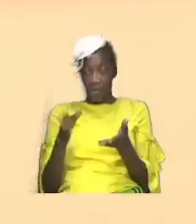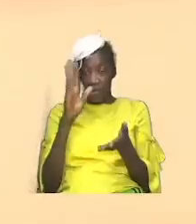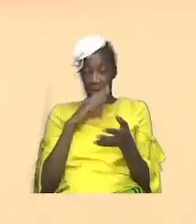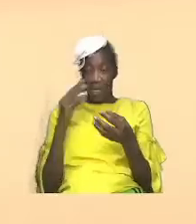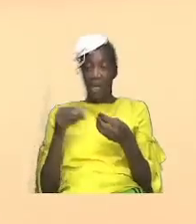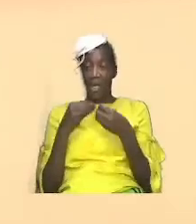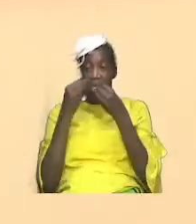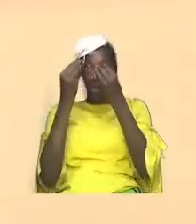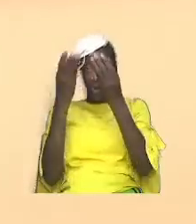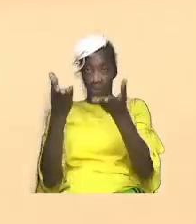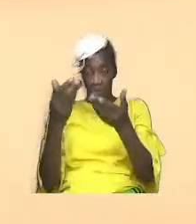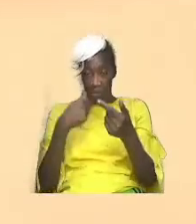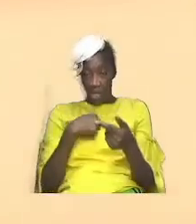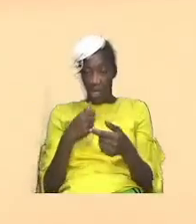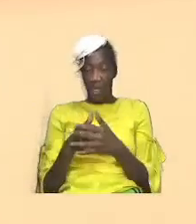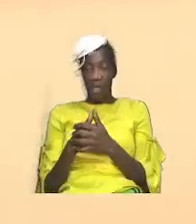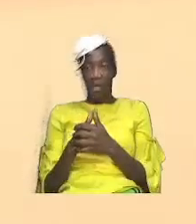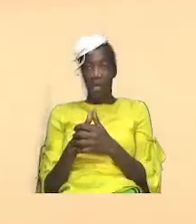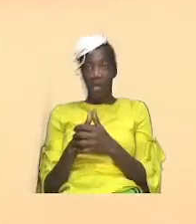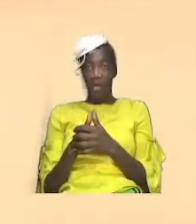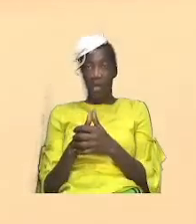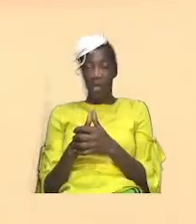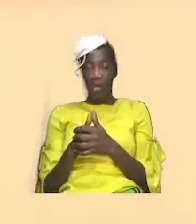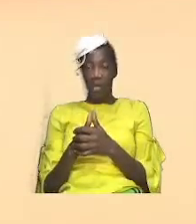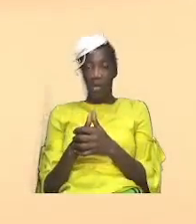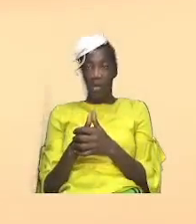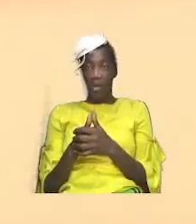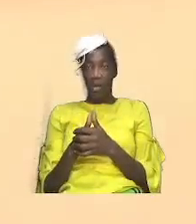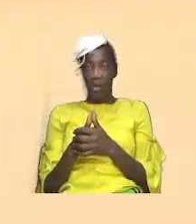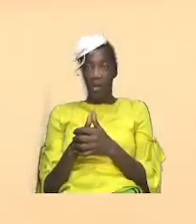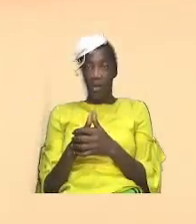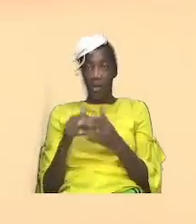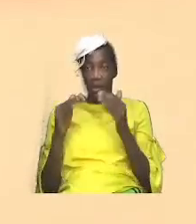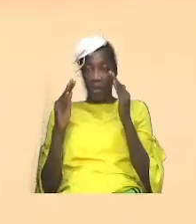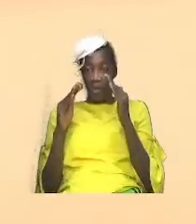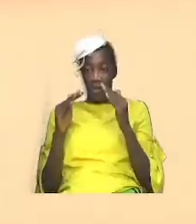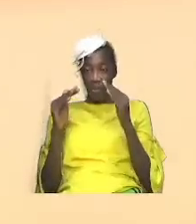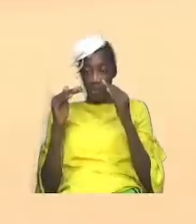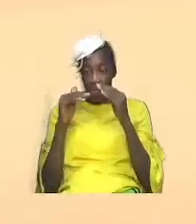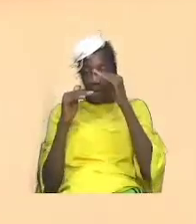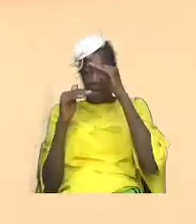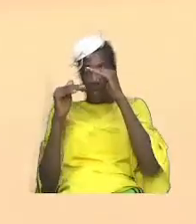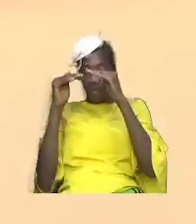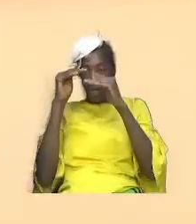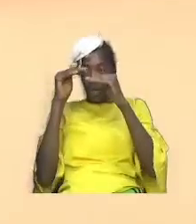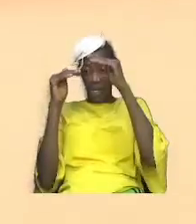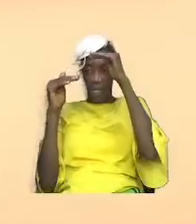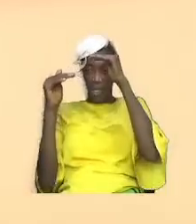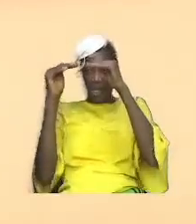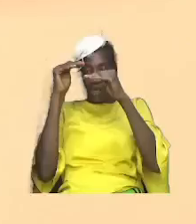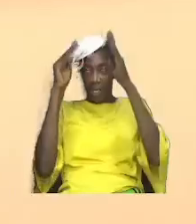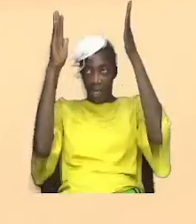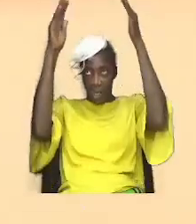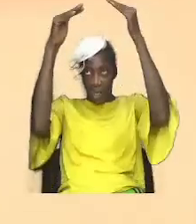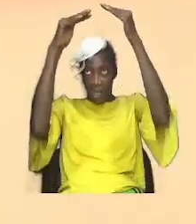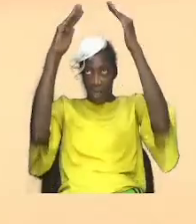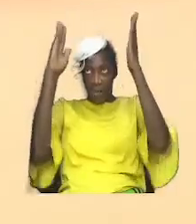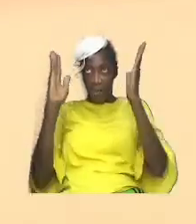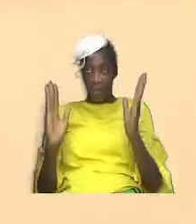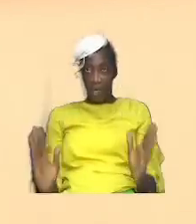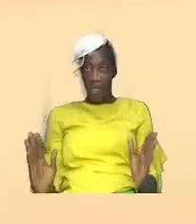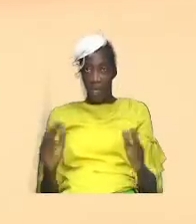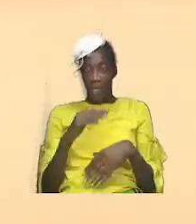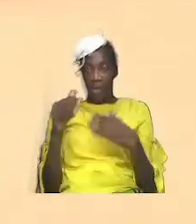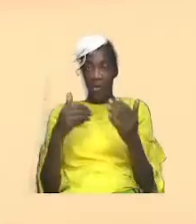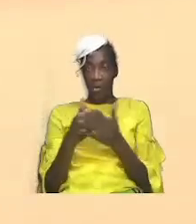has gifted me. And we must be careful, because we are building a structure with all that we are